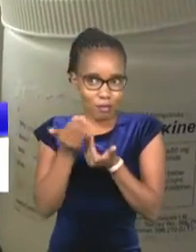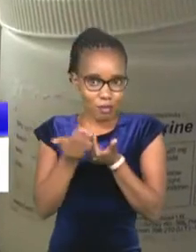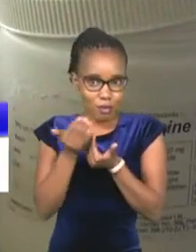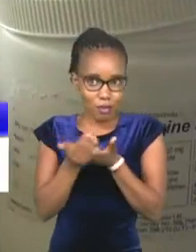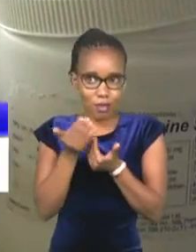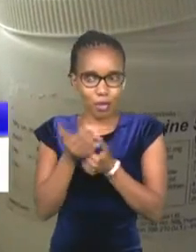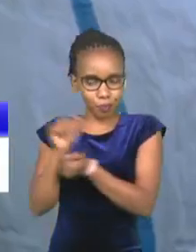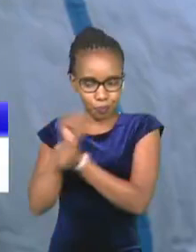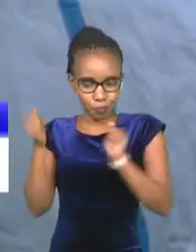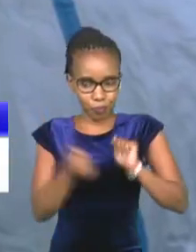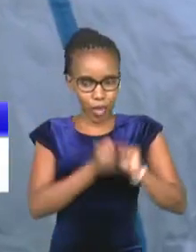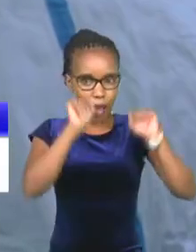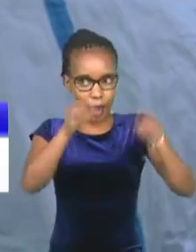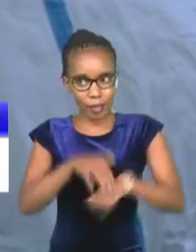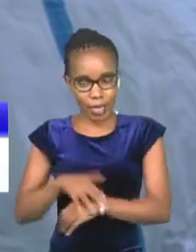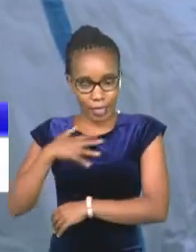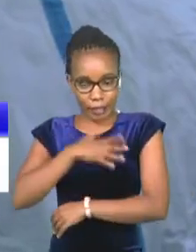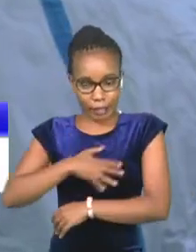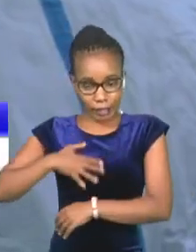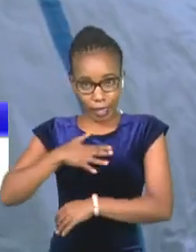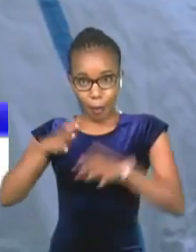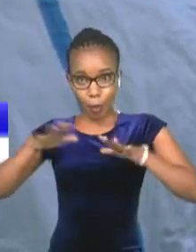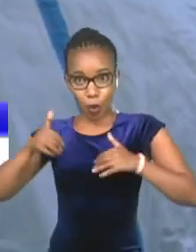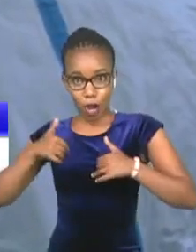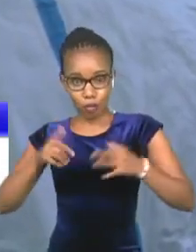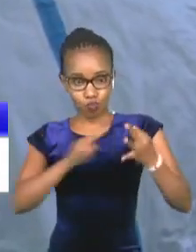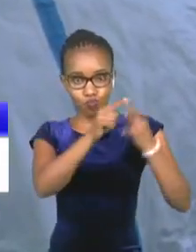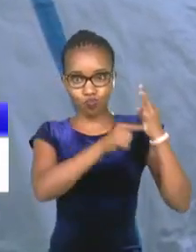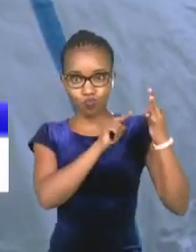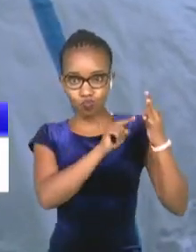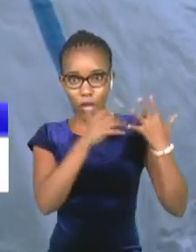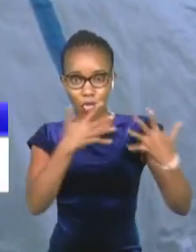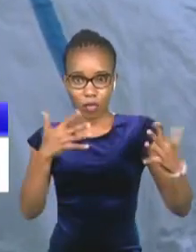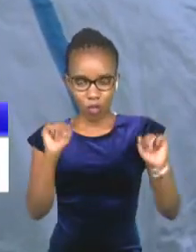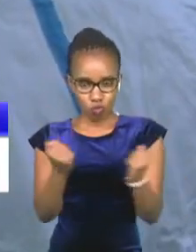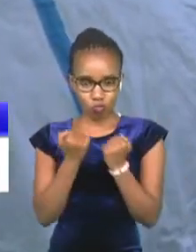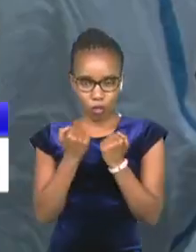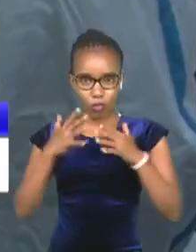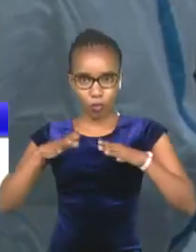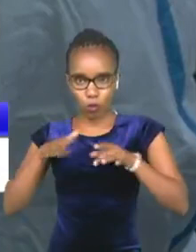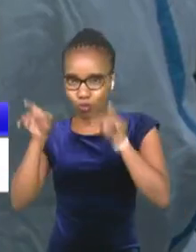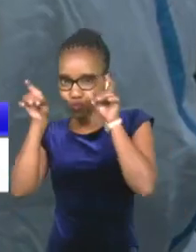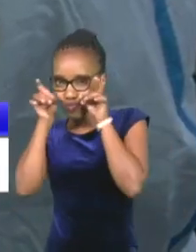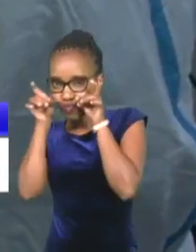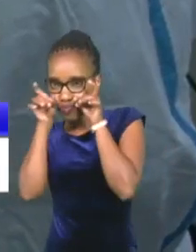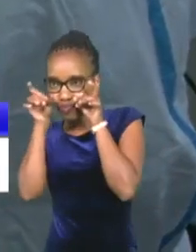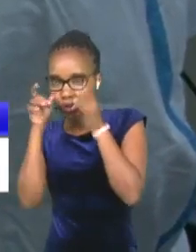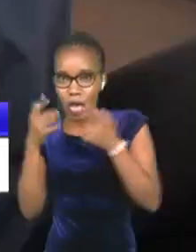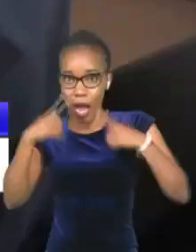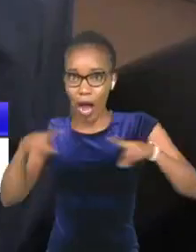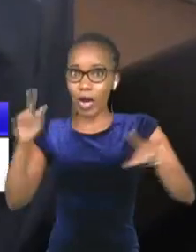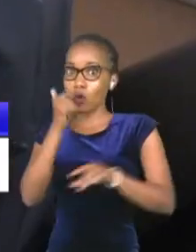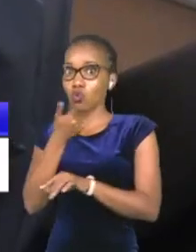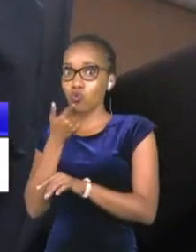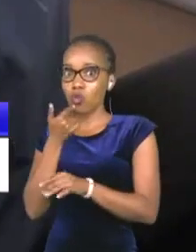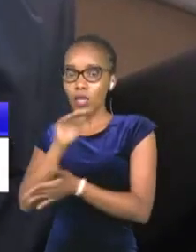this could change. Scientists have come up with three major breakthroughs to save humanity from HIV and AIDS, announced by the Center